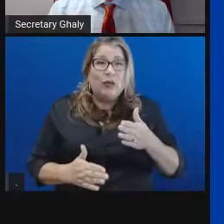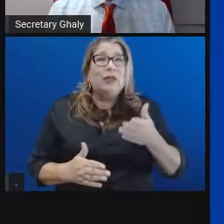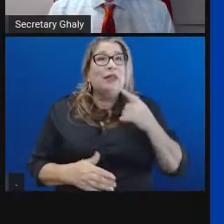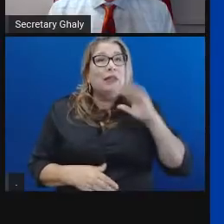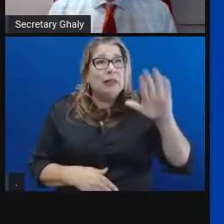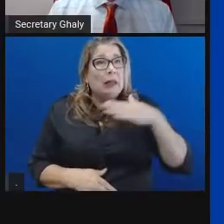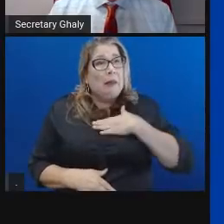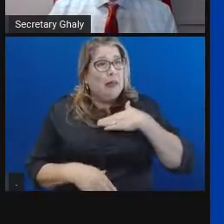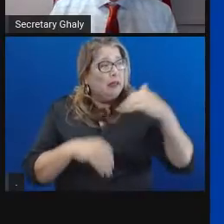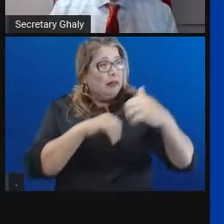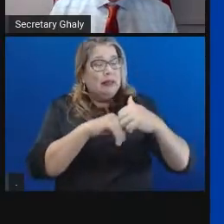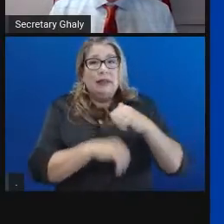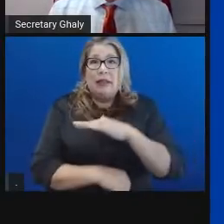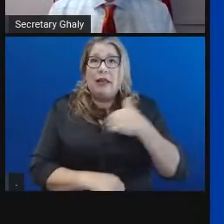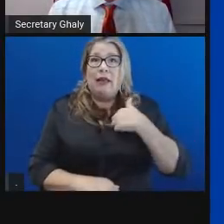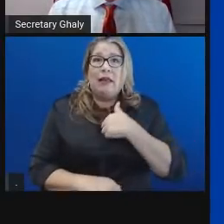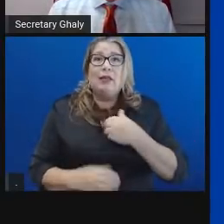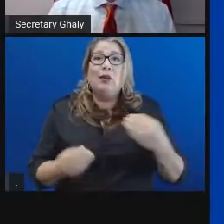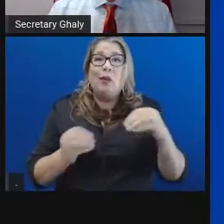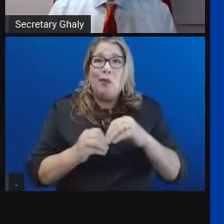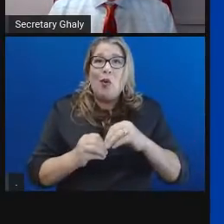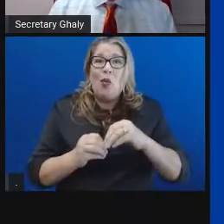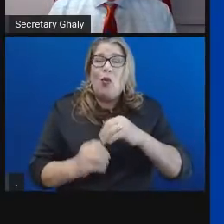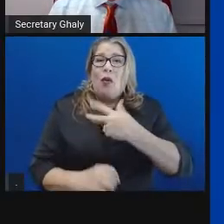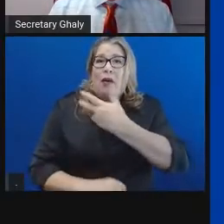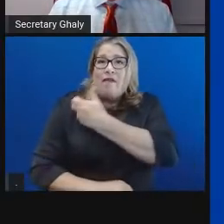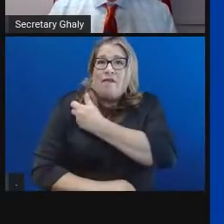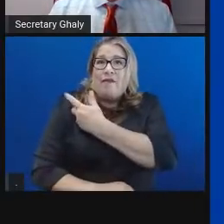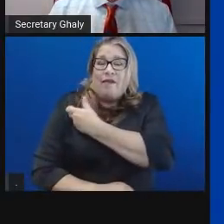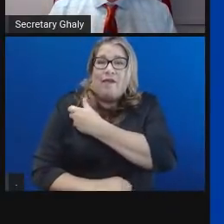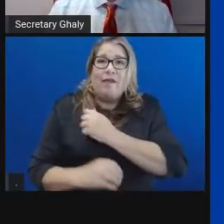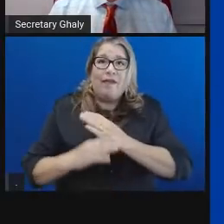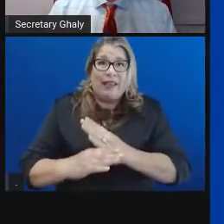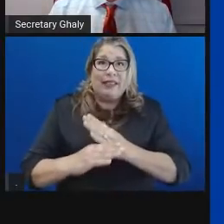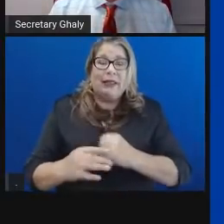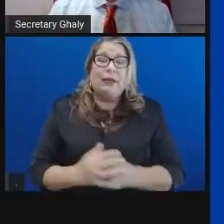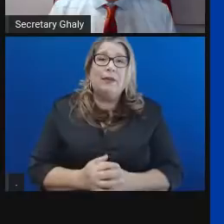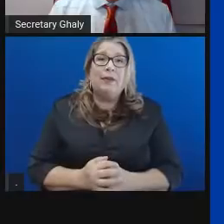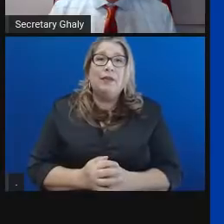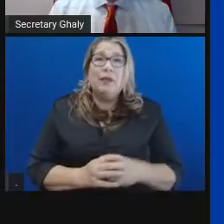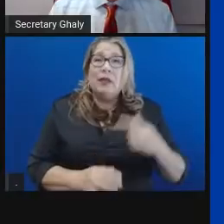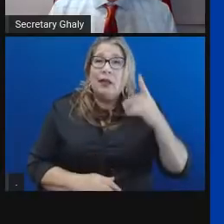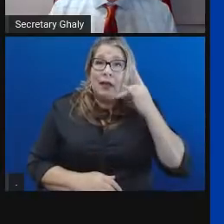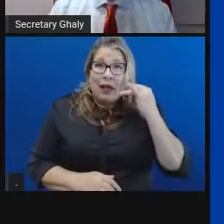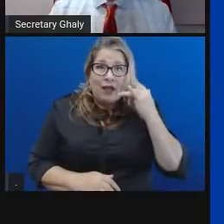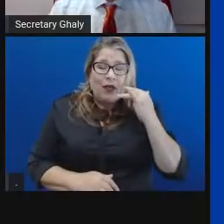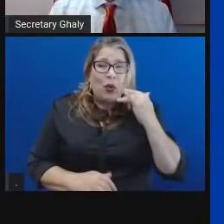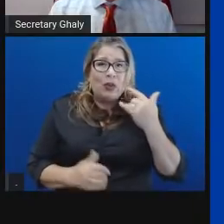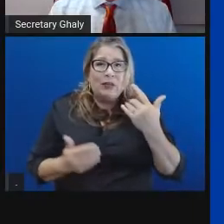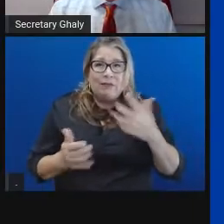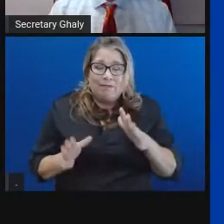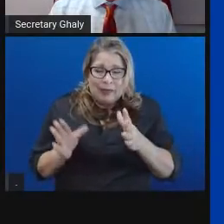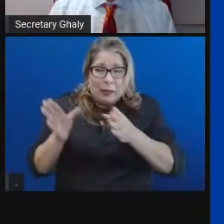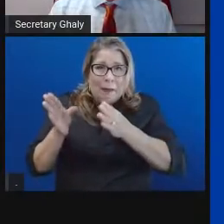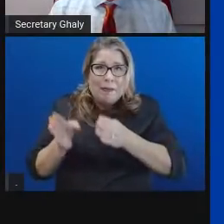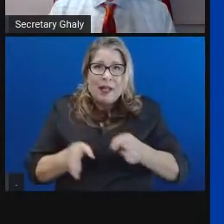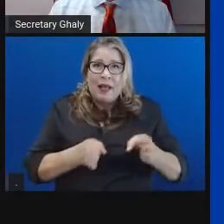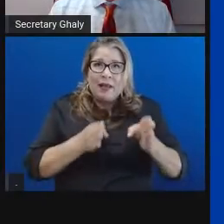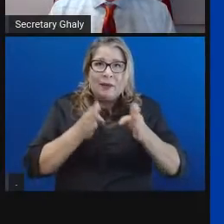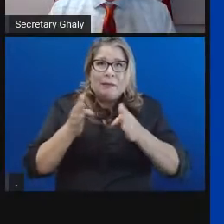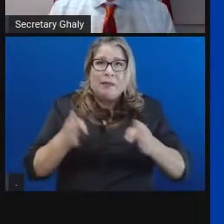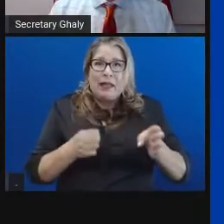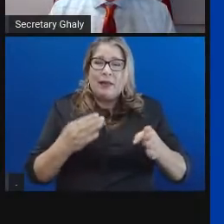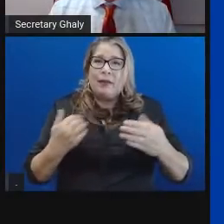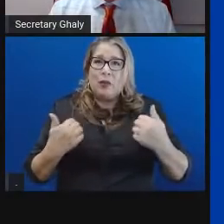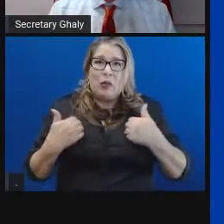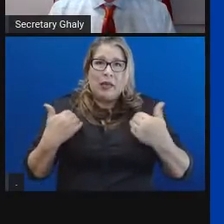more vaccine. California has spent a extraordinary amount of effort planning to really create a structure that